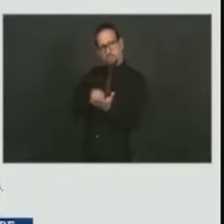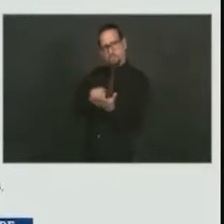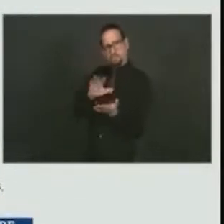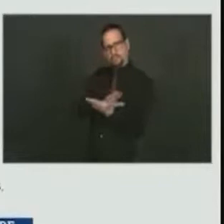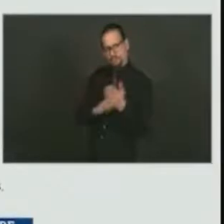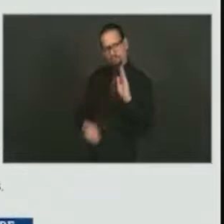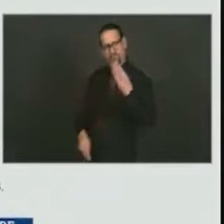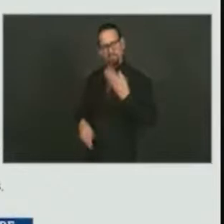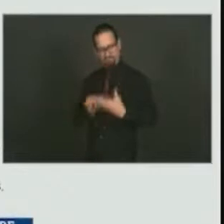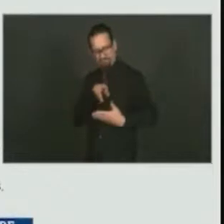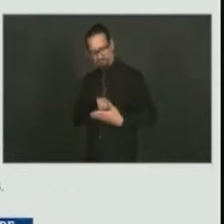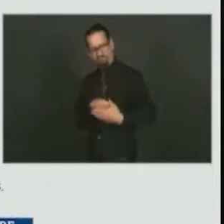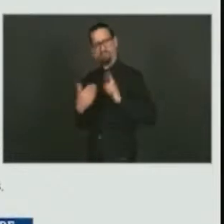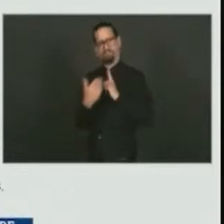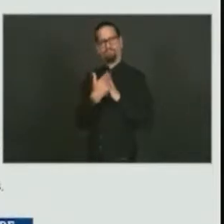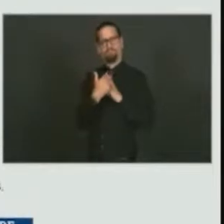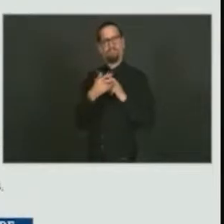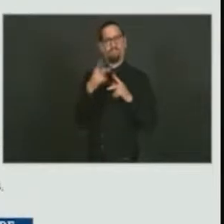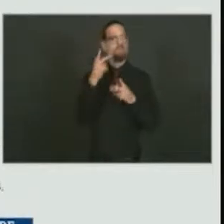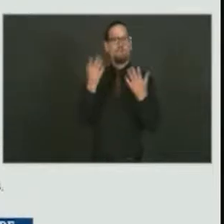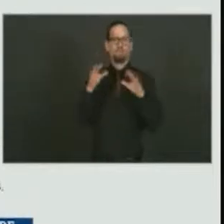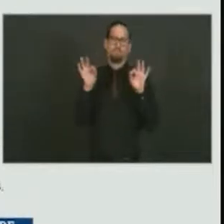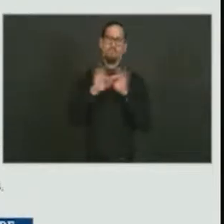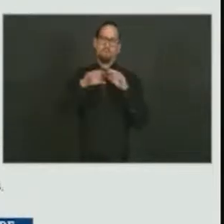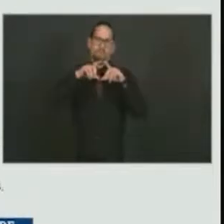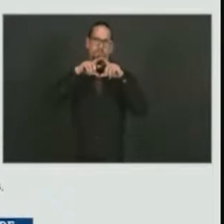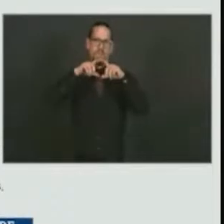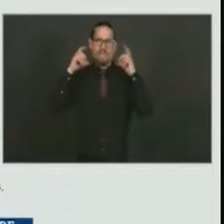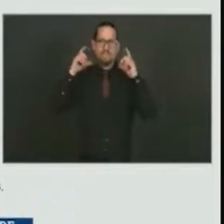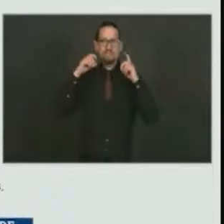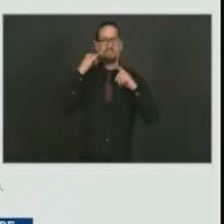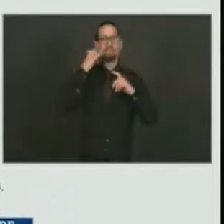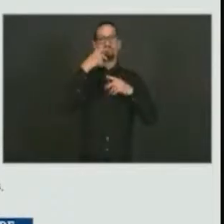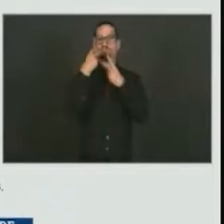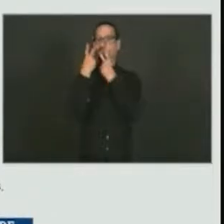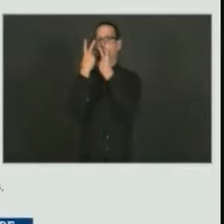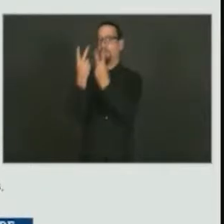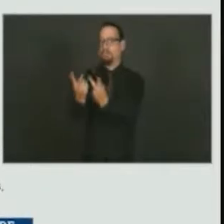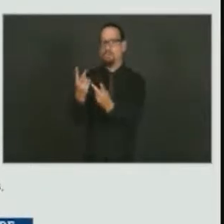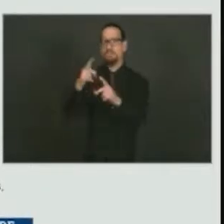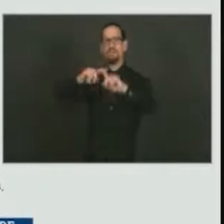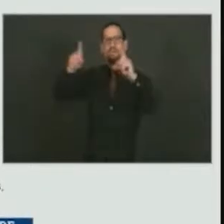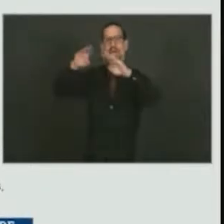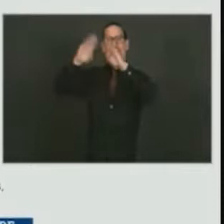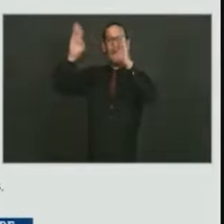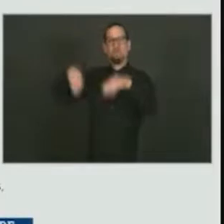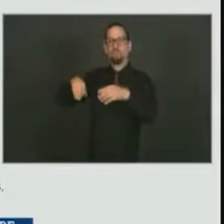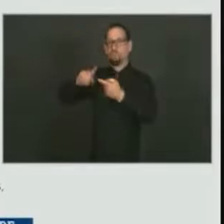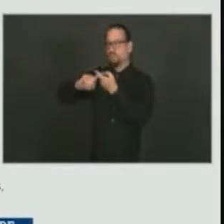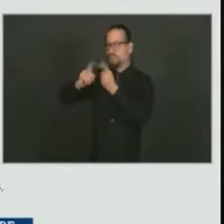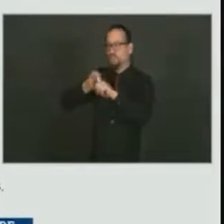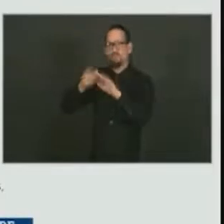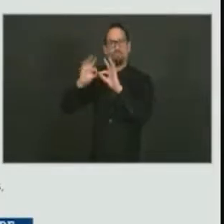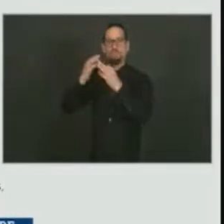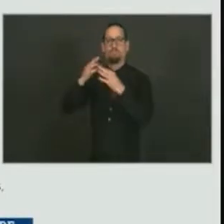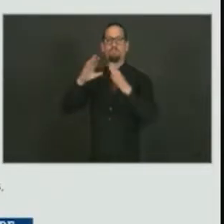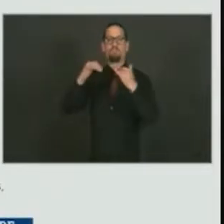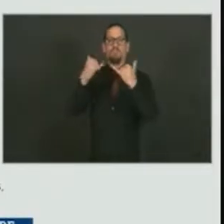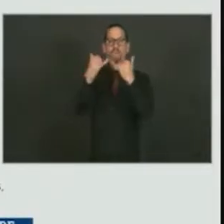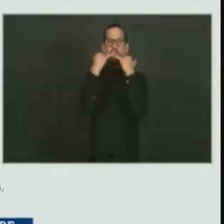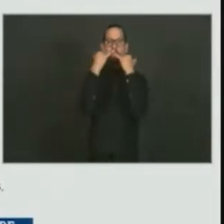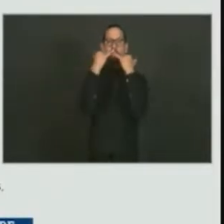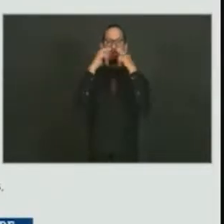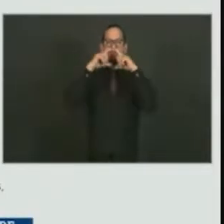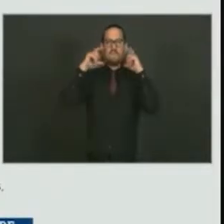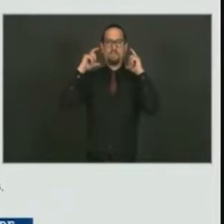Wear your mask, even if you're in someone's house. If they're people you don't live with, it is safer to wear your mask. Stay